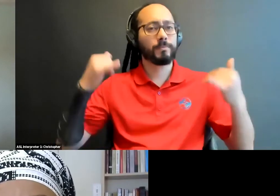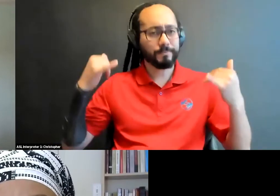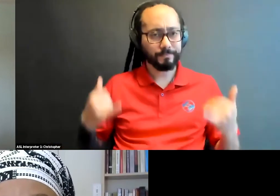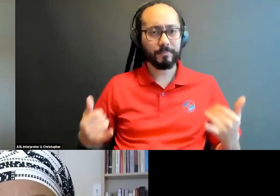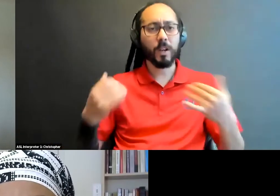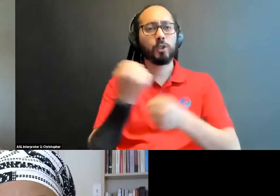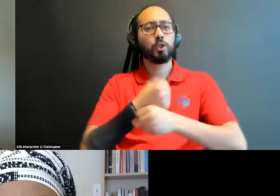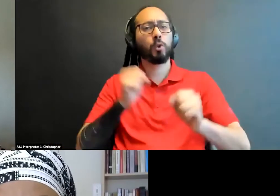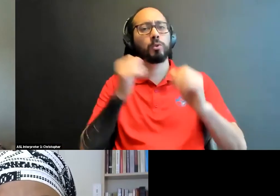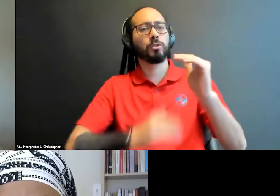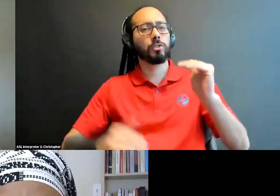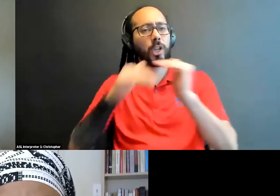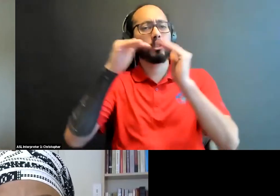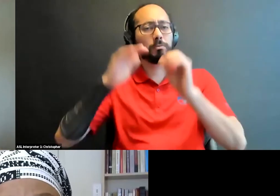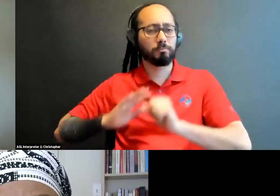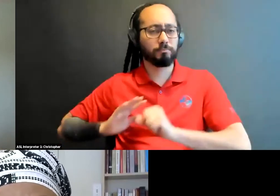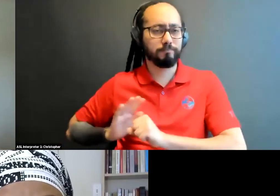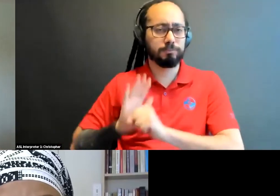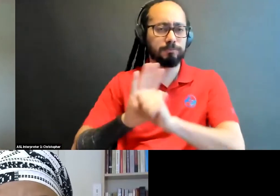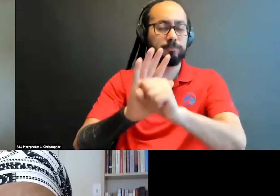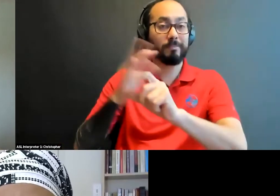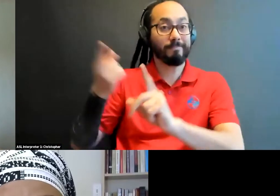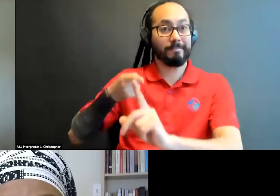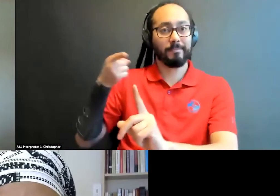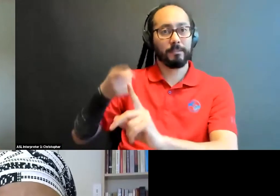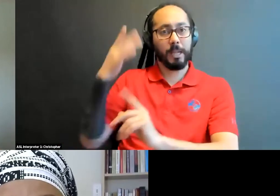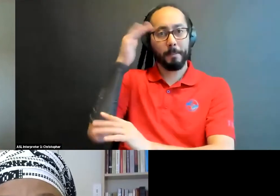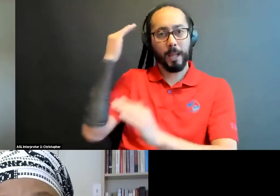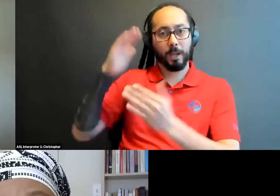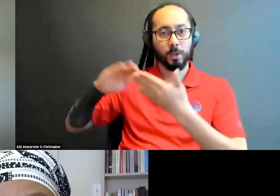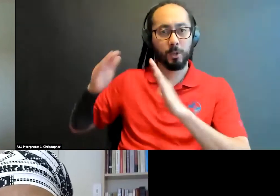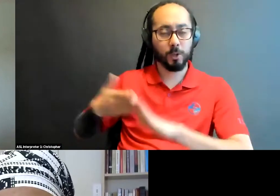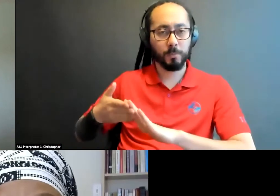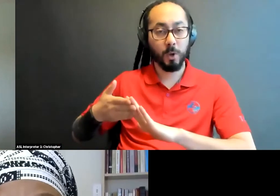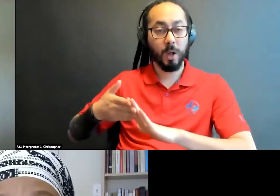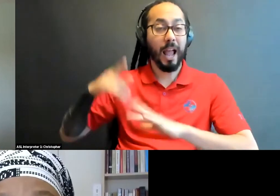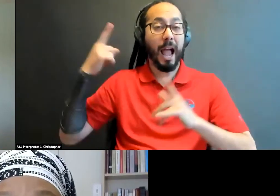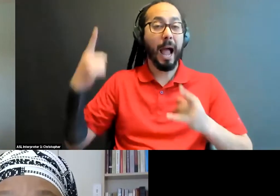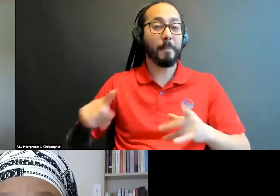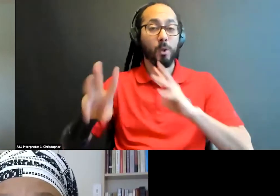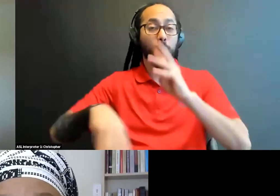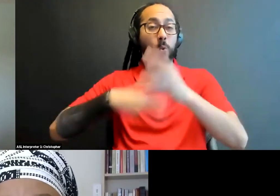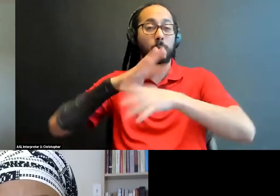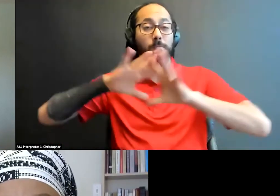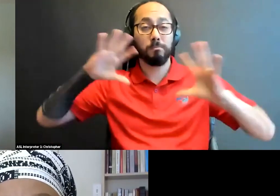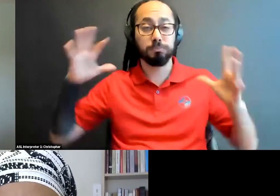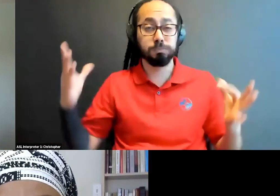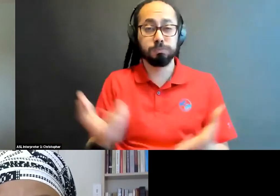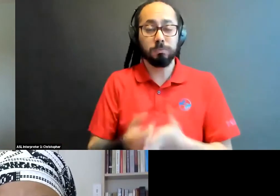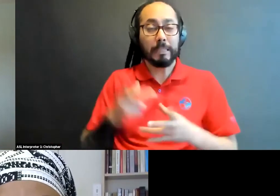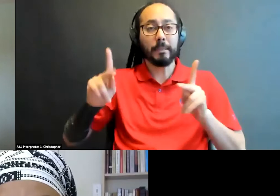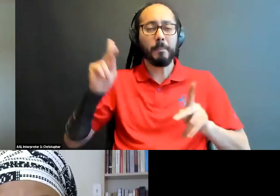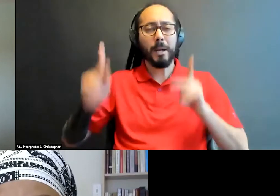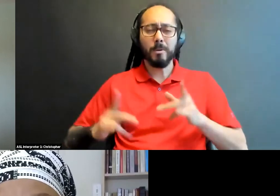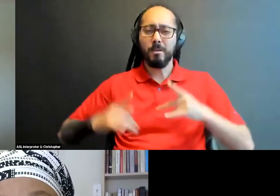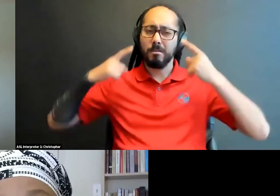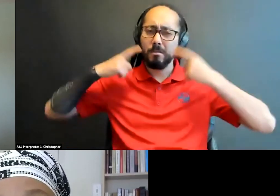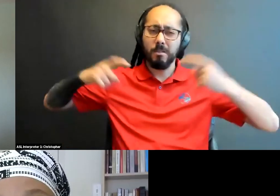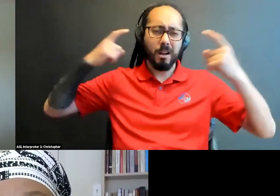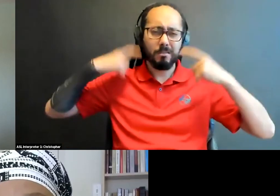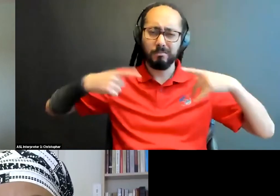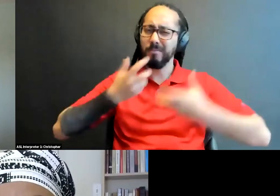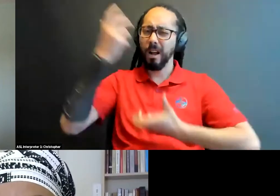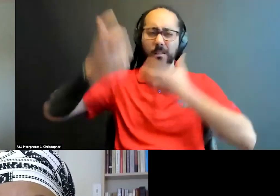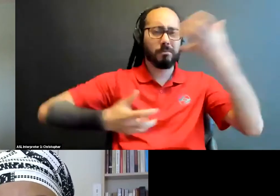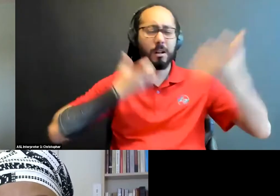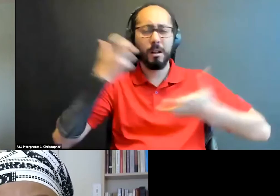especially regarding Black communities, took hold around the world, the painful cries that Black Lives Matter